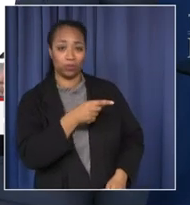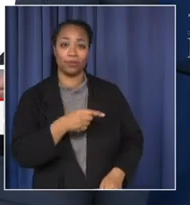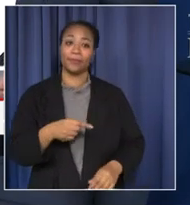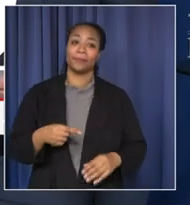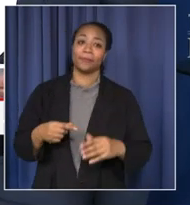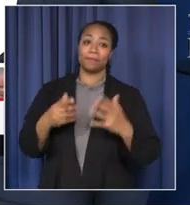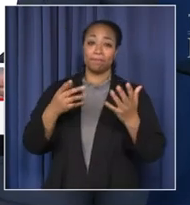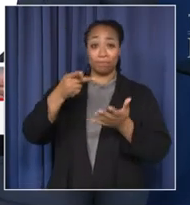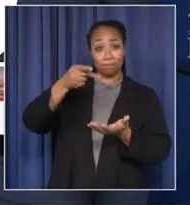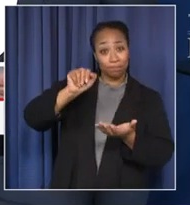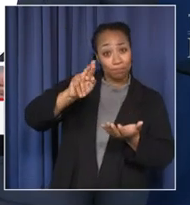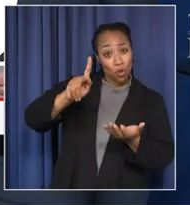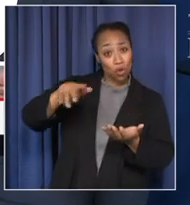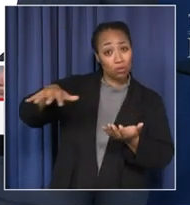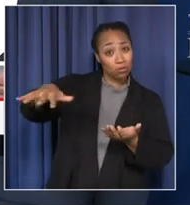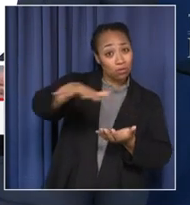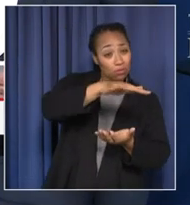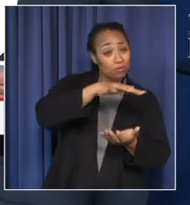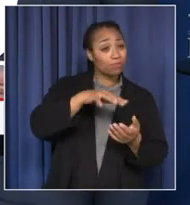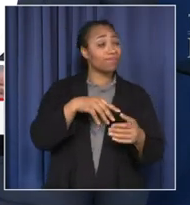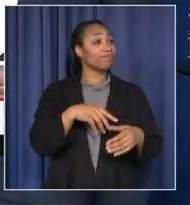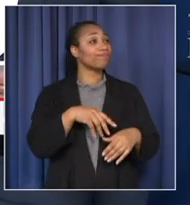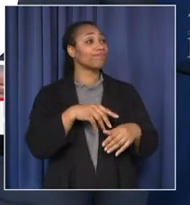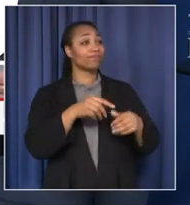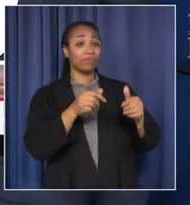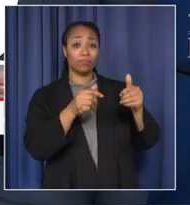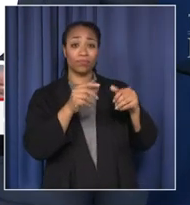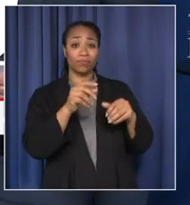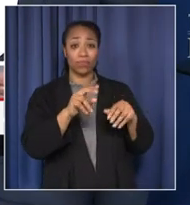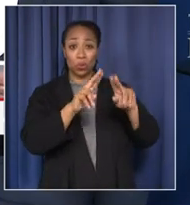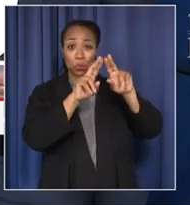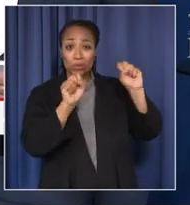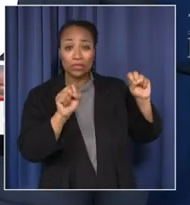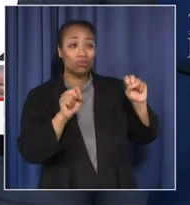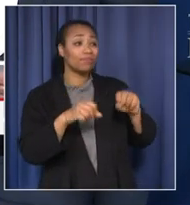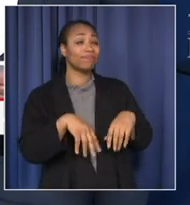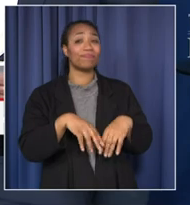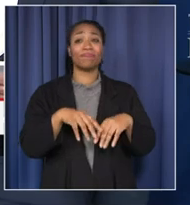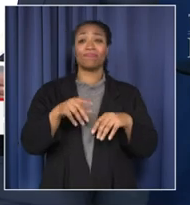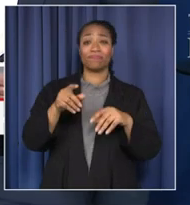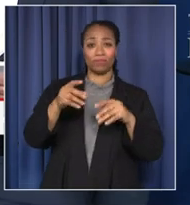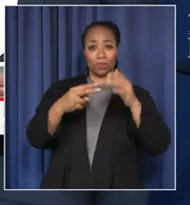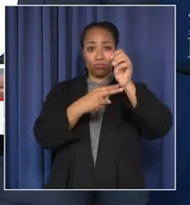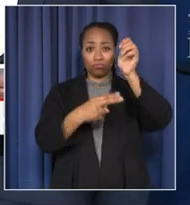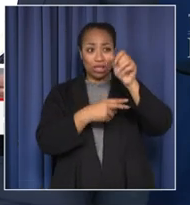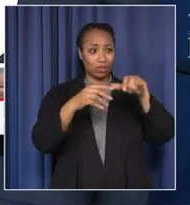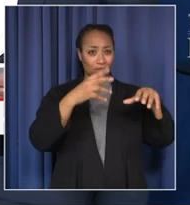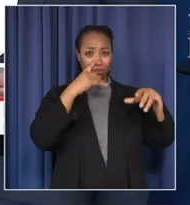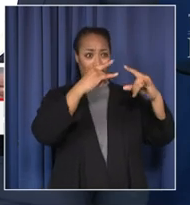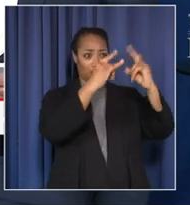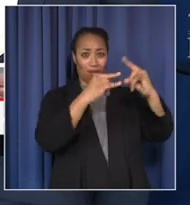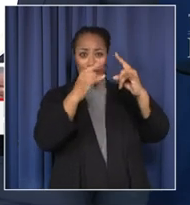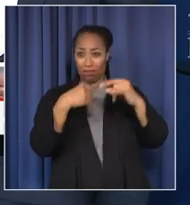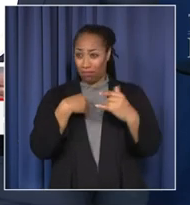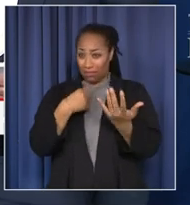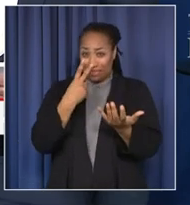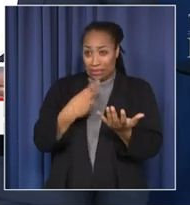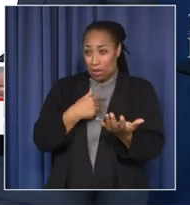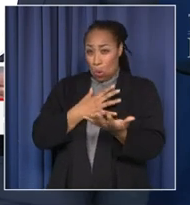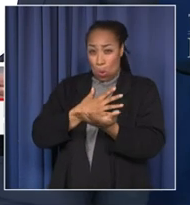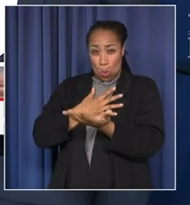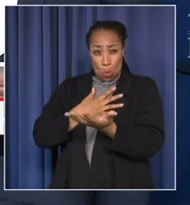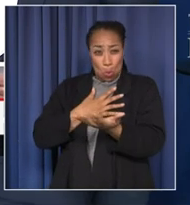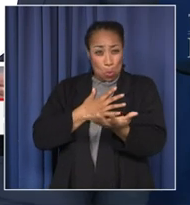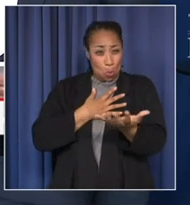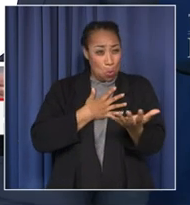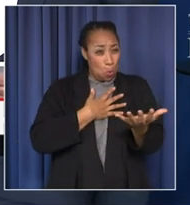it is jolting, and it's a jolting to us, and we want people to get off the street. In the same period of time